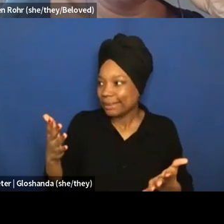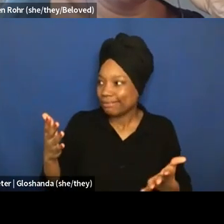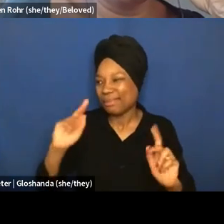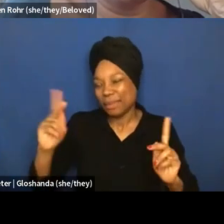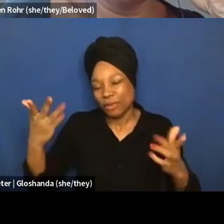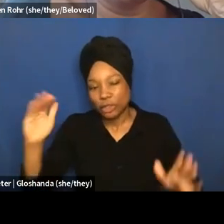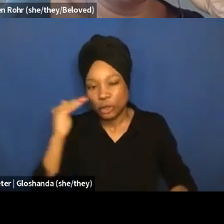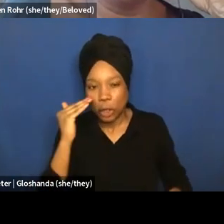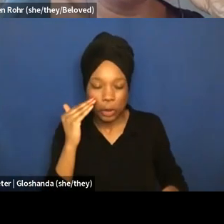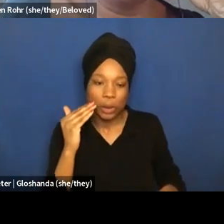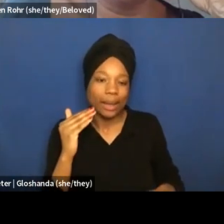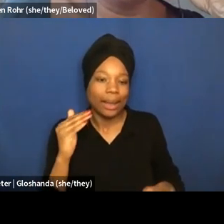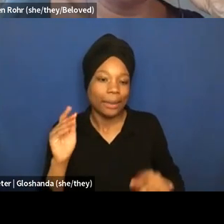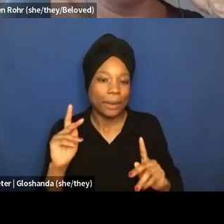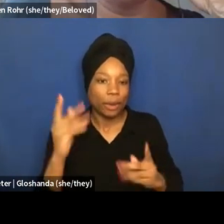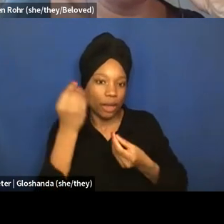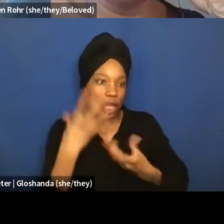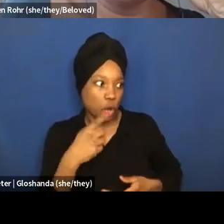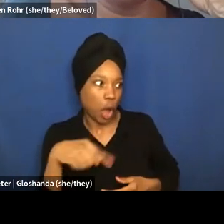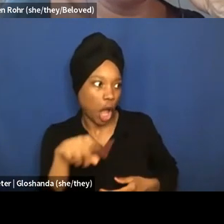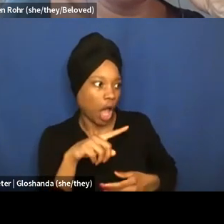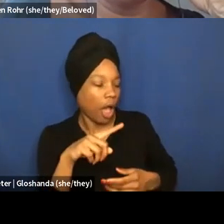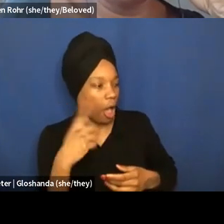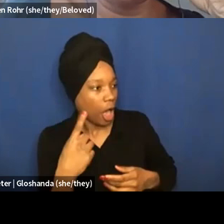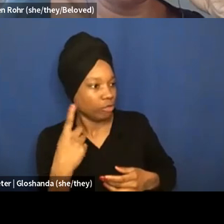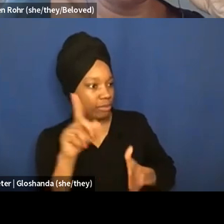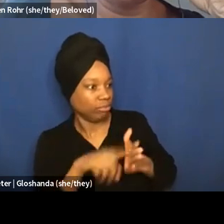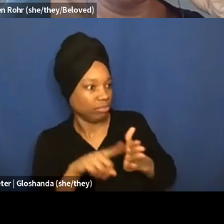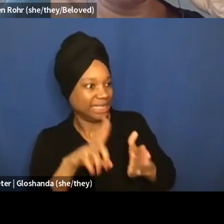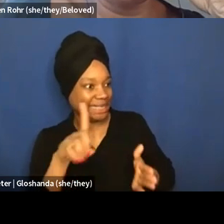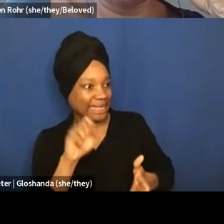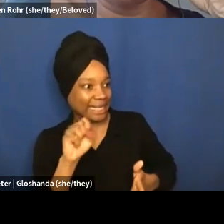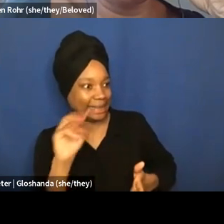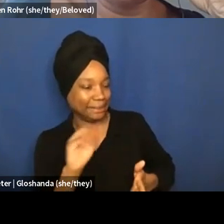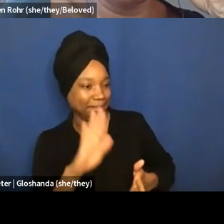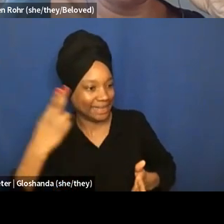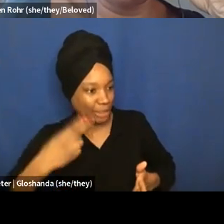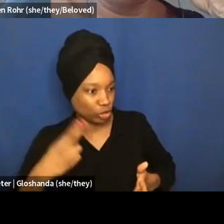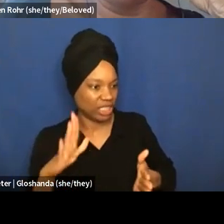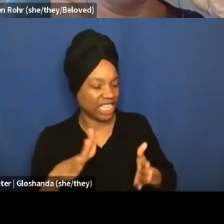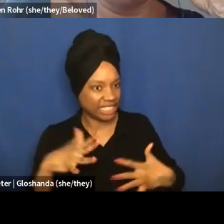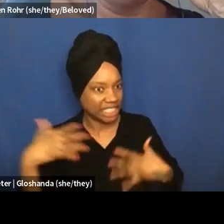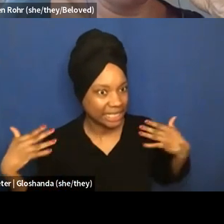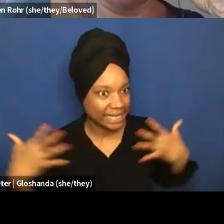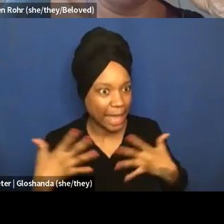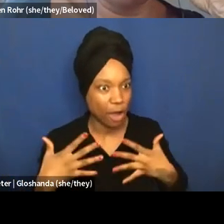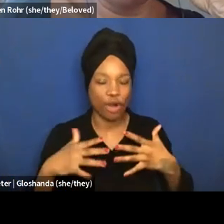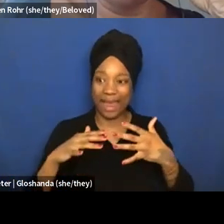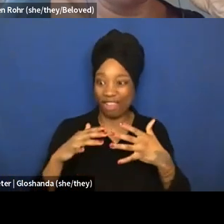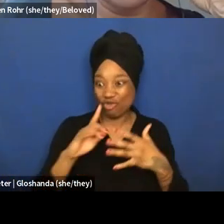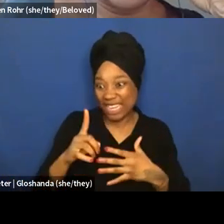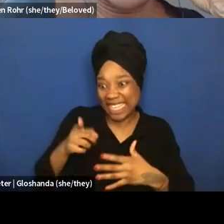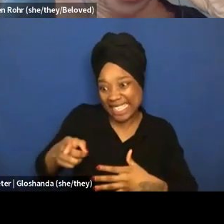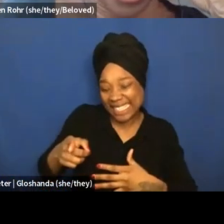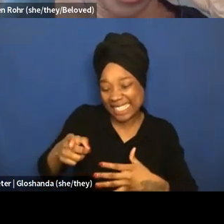they're like, yo, you always, it's like researching the history of the DSM and just recognizing the terrors that it has created and the faulty ways it's been crafted